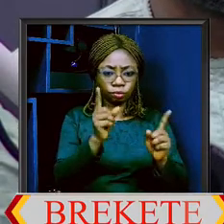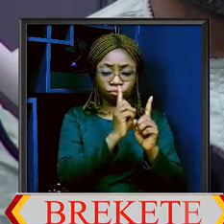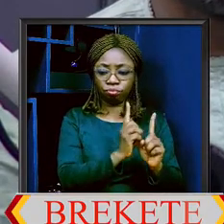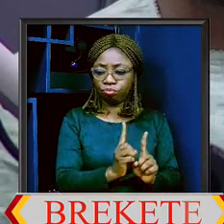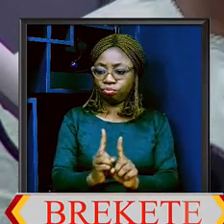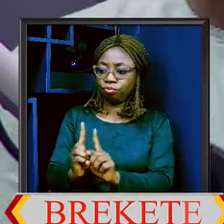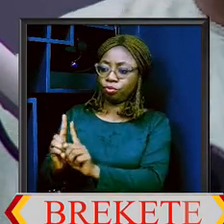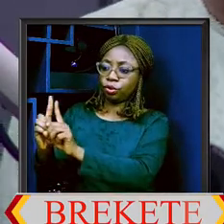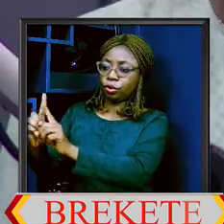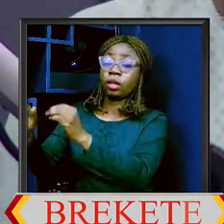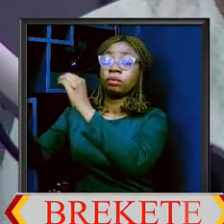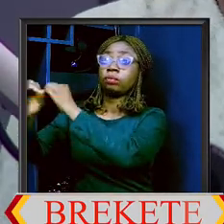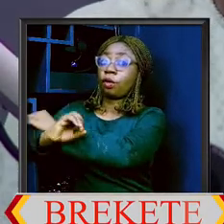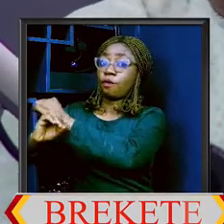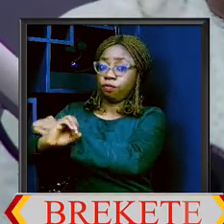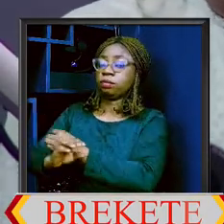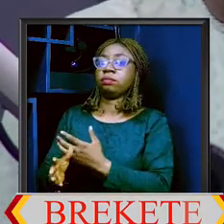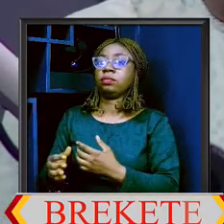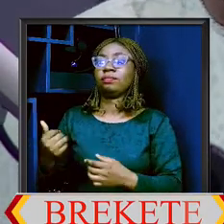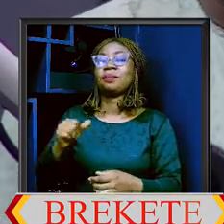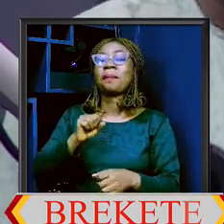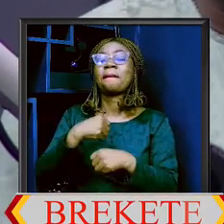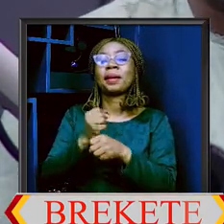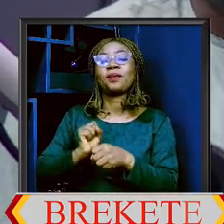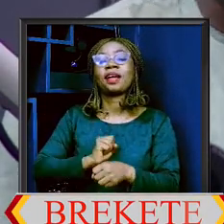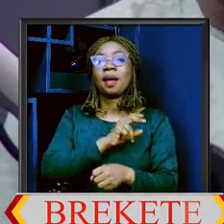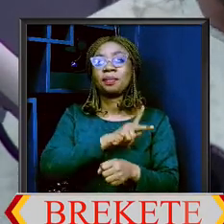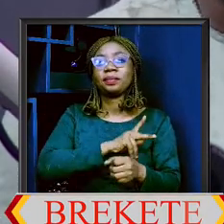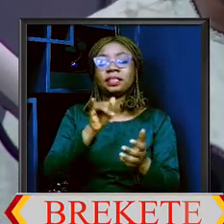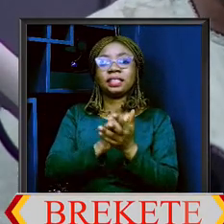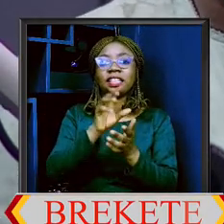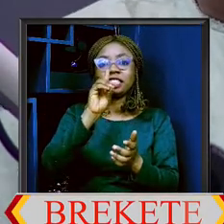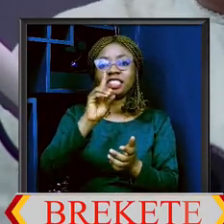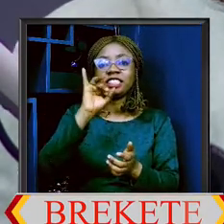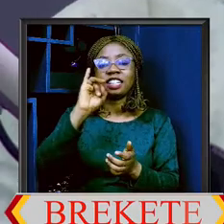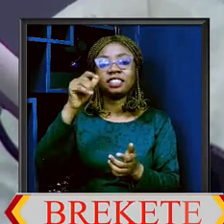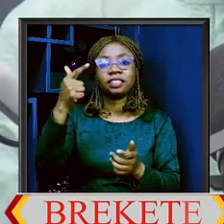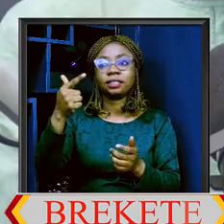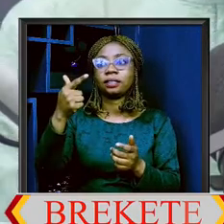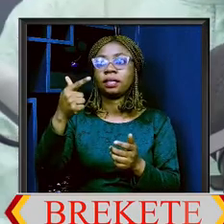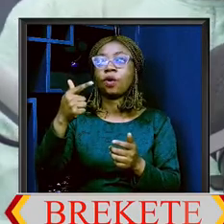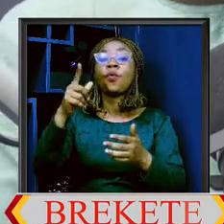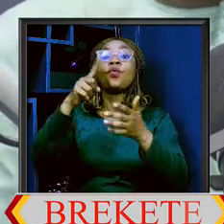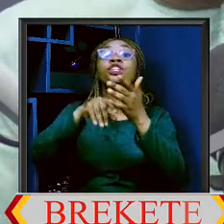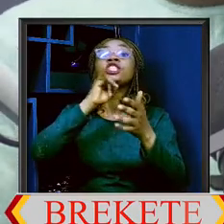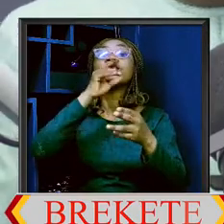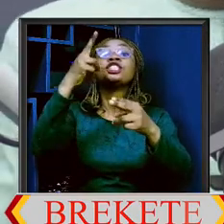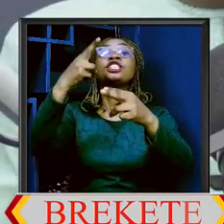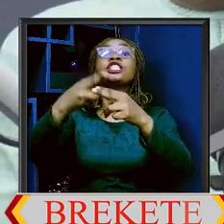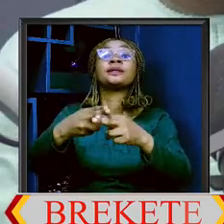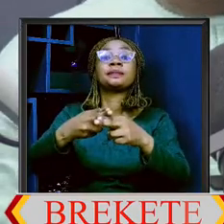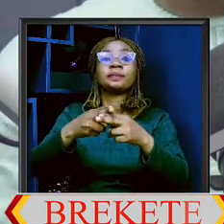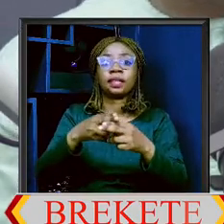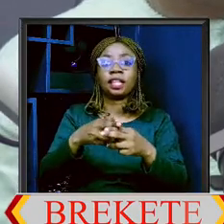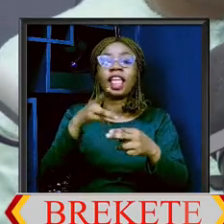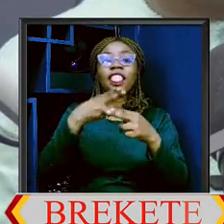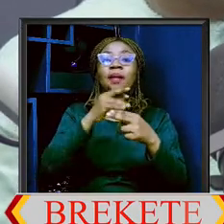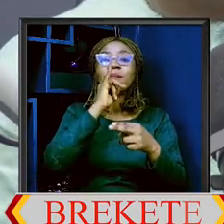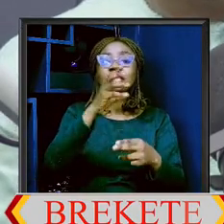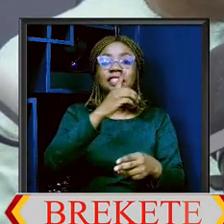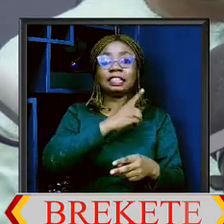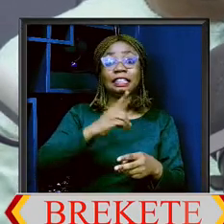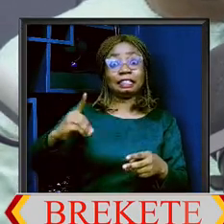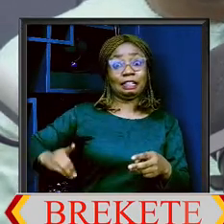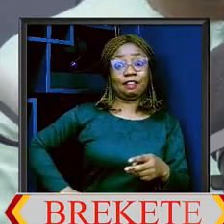office let's appreciate this this D that time mention the D name again his name is